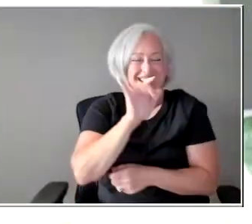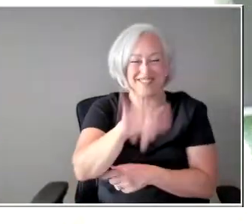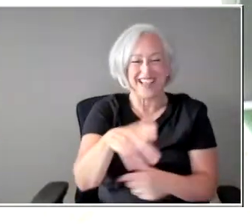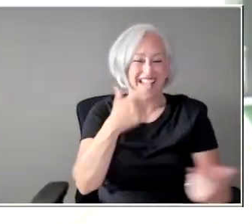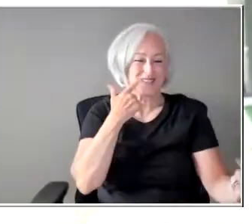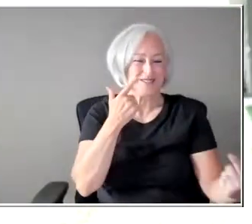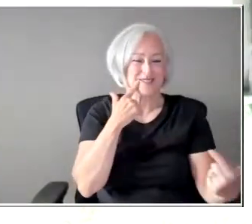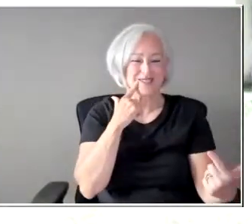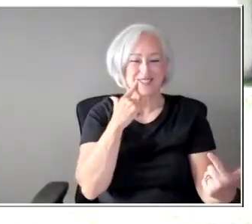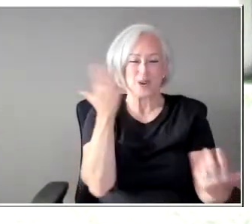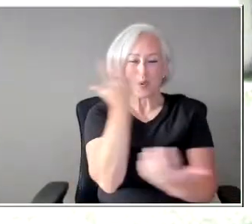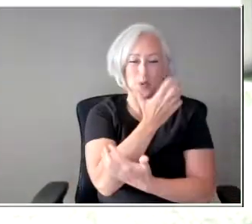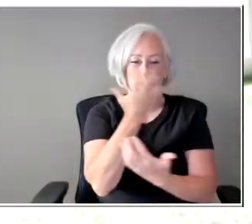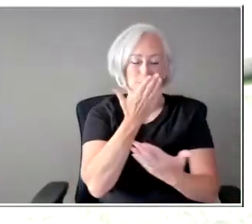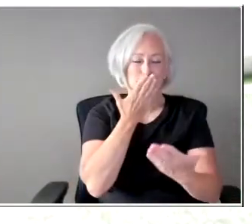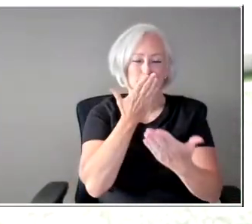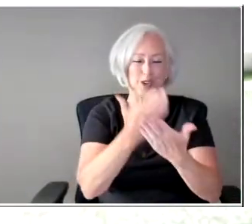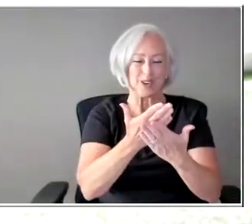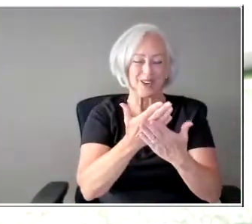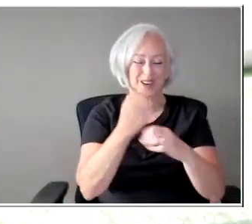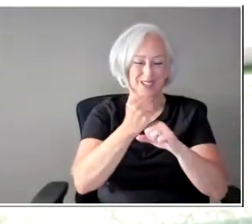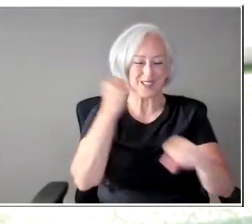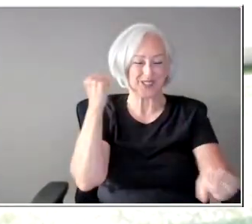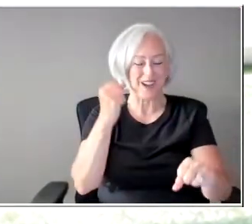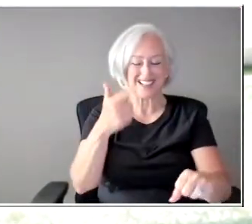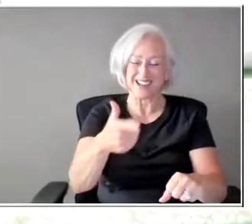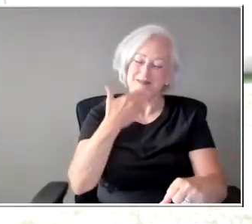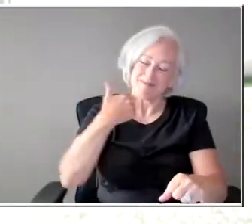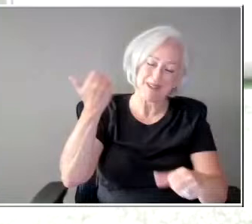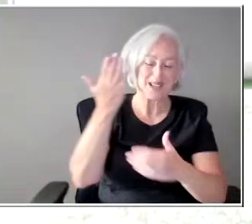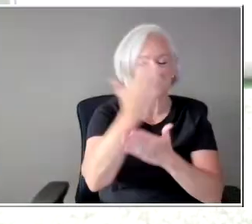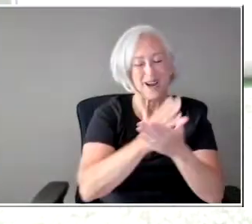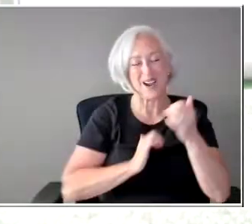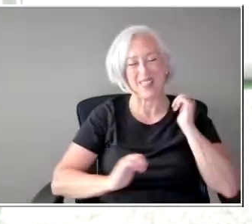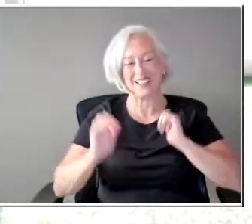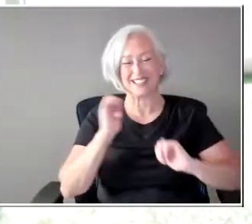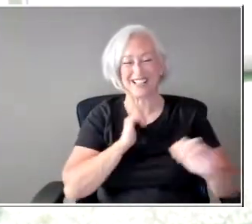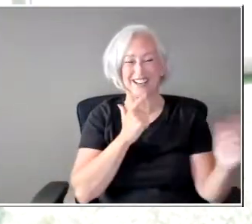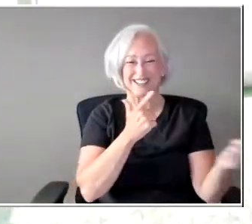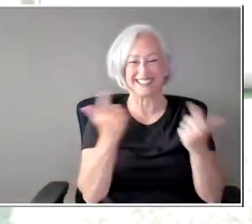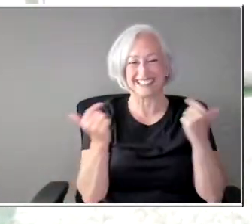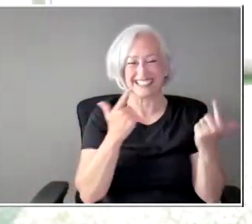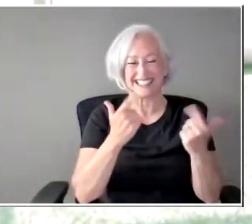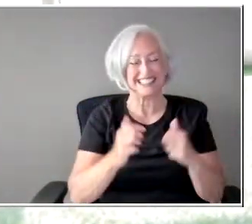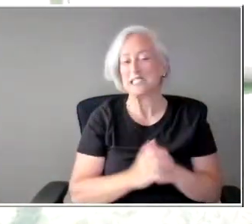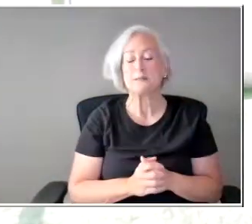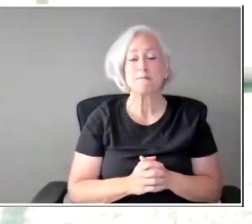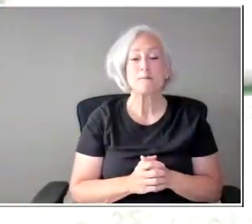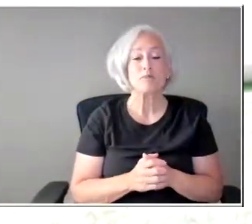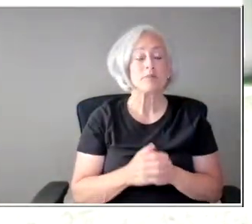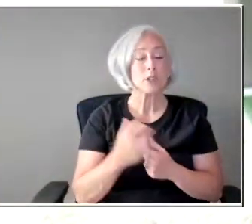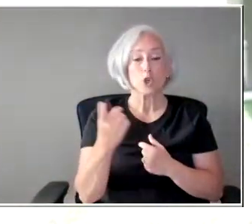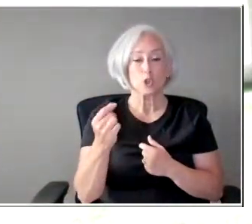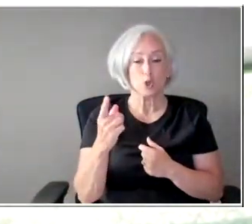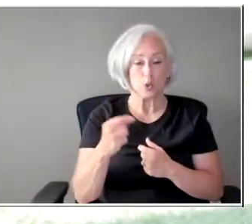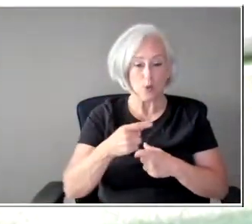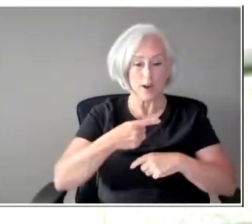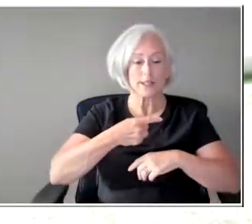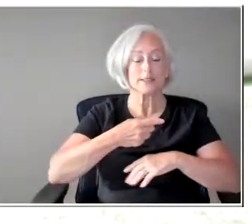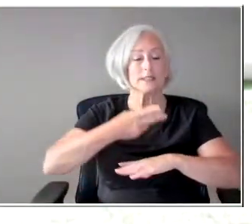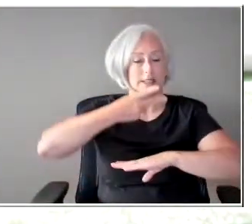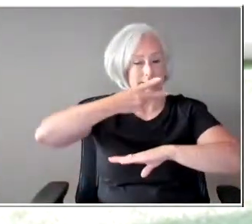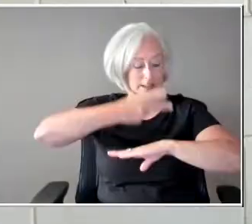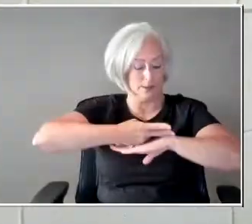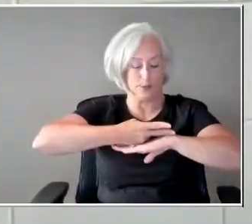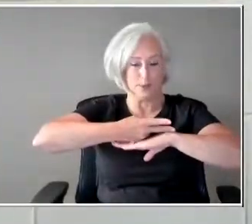great stretch. This is the best part of the show right here. So what you're going to do is on the top leg, you're going to reach and grab your